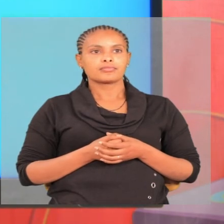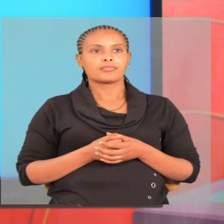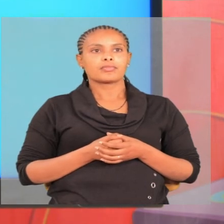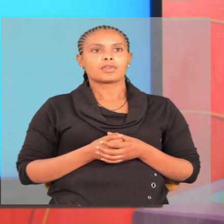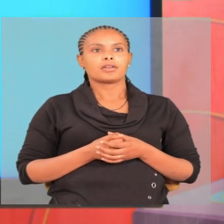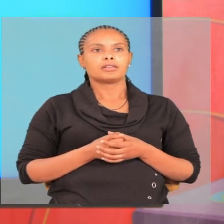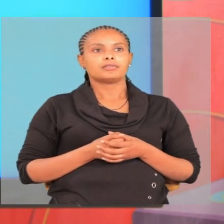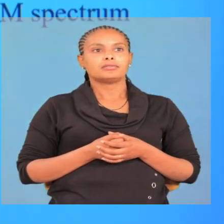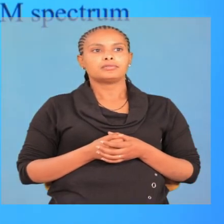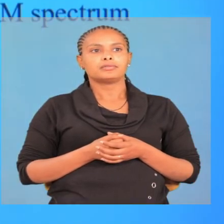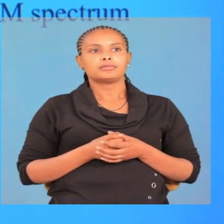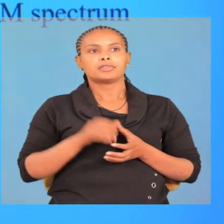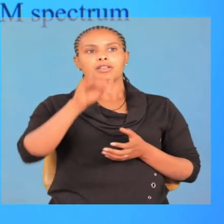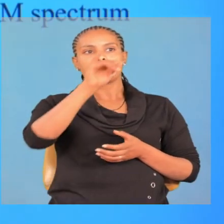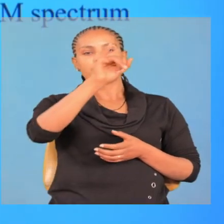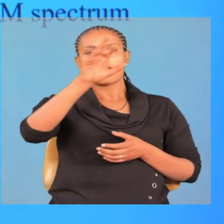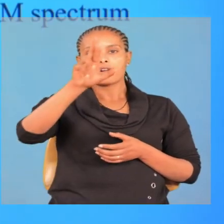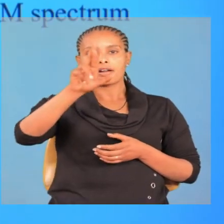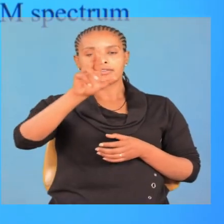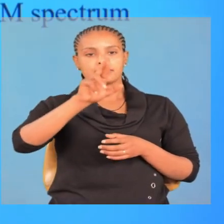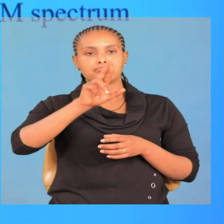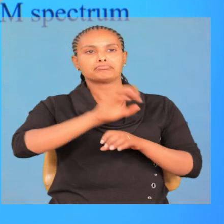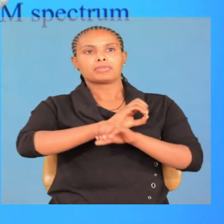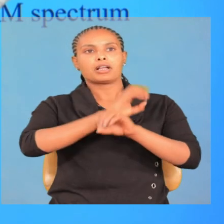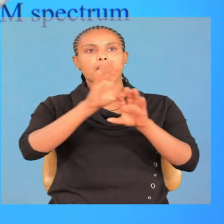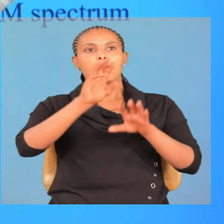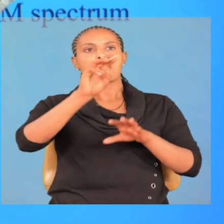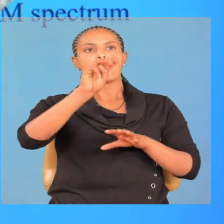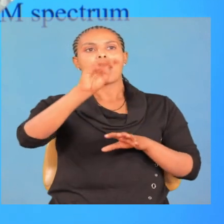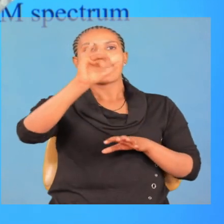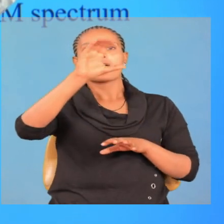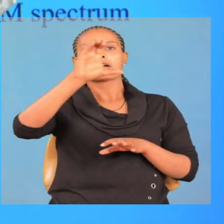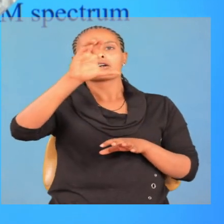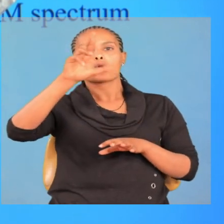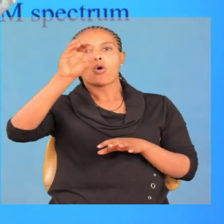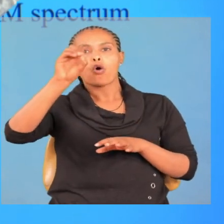infrared, microwaves,